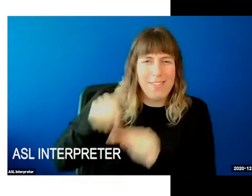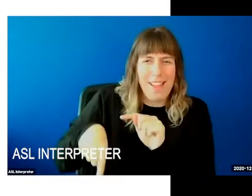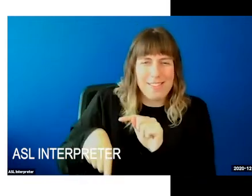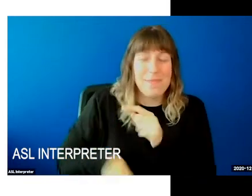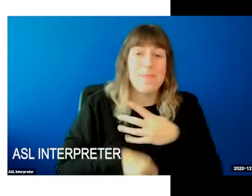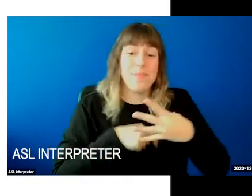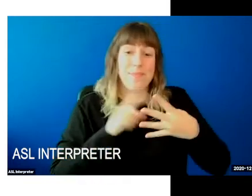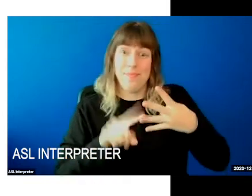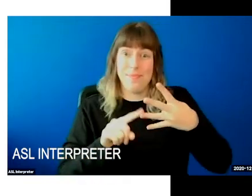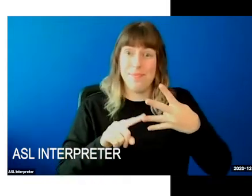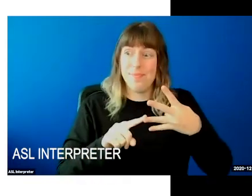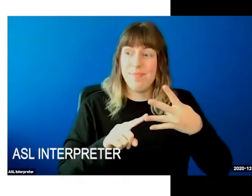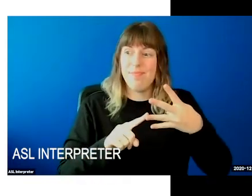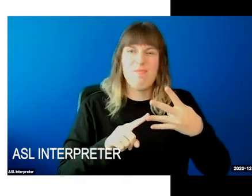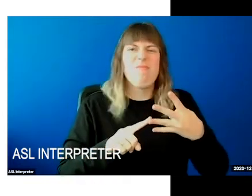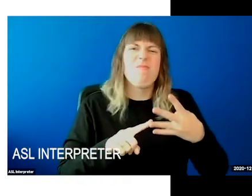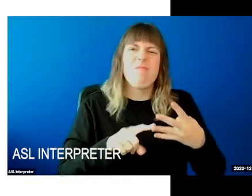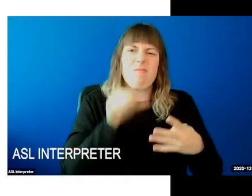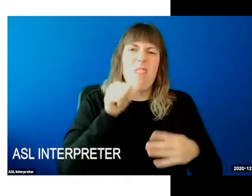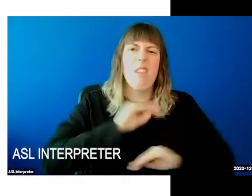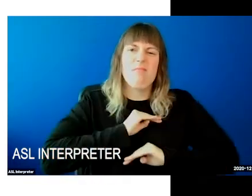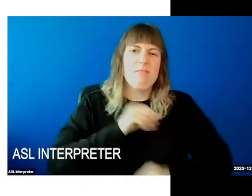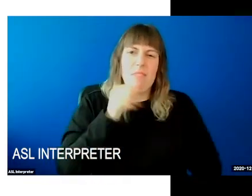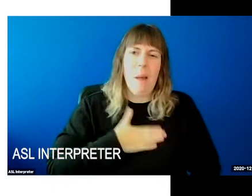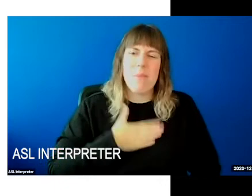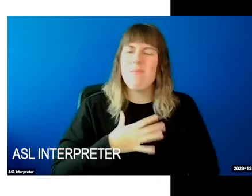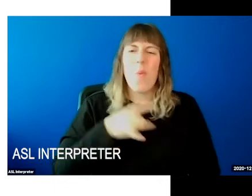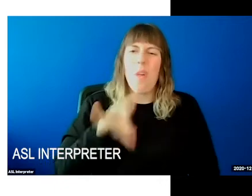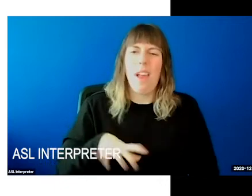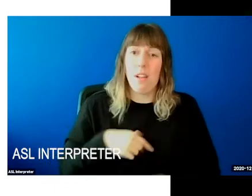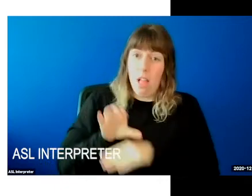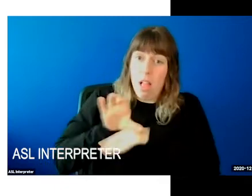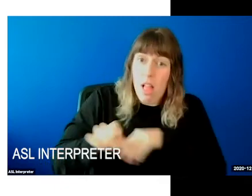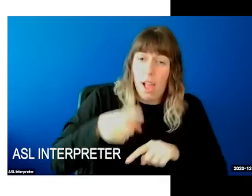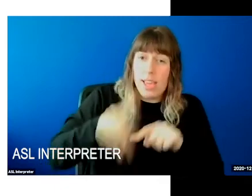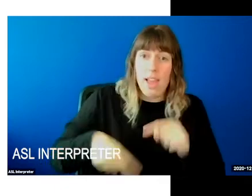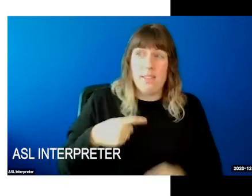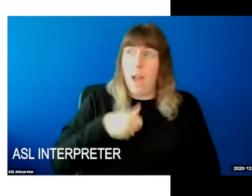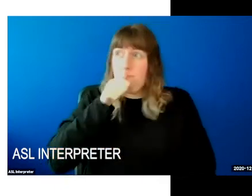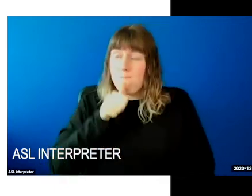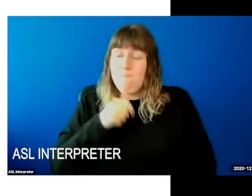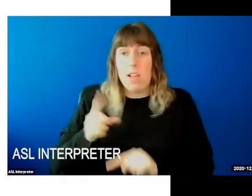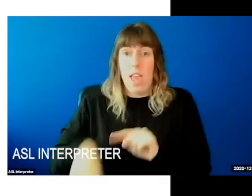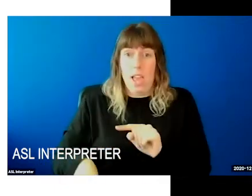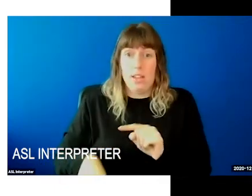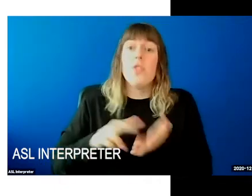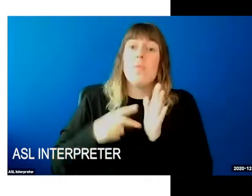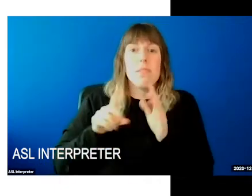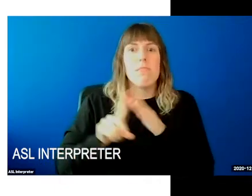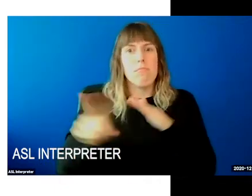is I'm not happy with the way things are. I can't make them the way I want them to be. I can't live with it as it is. And so I